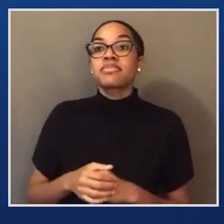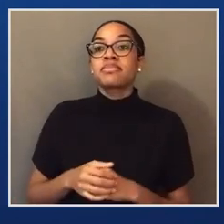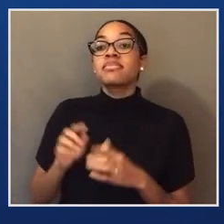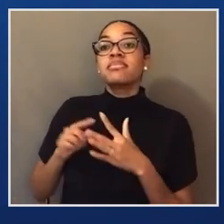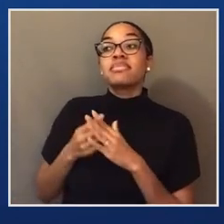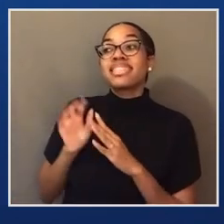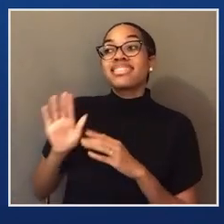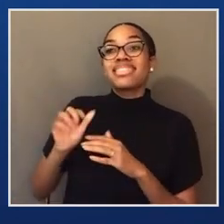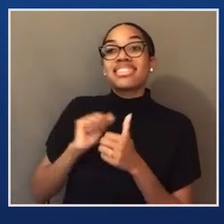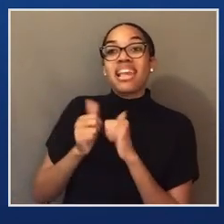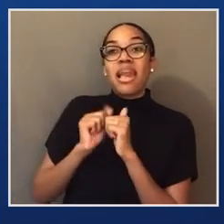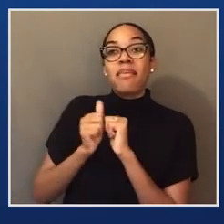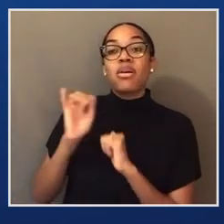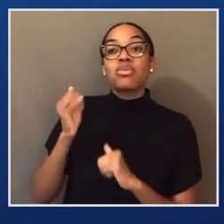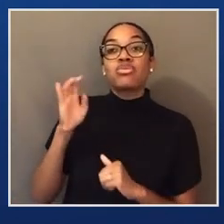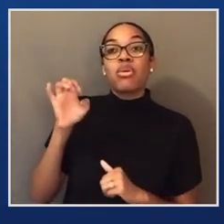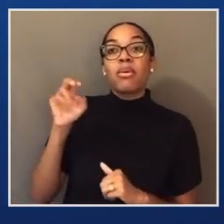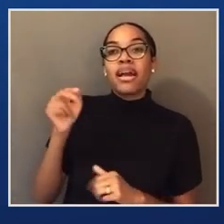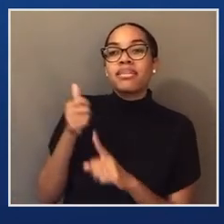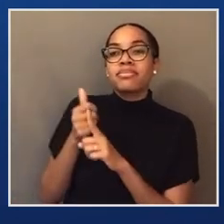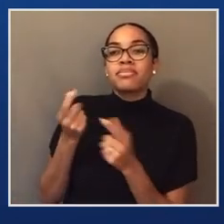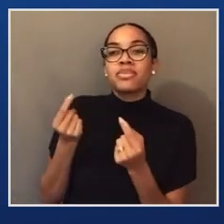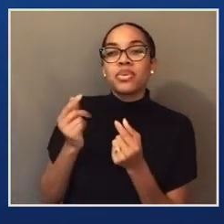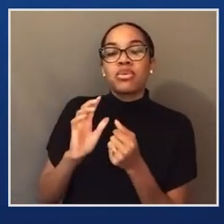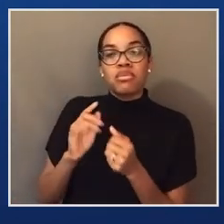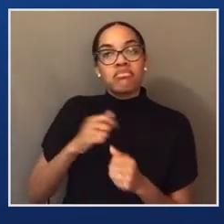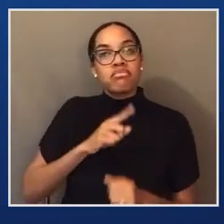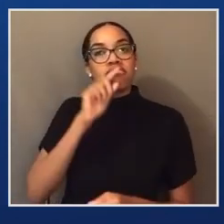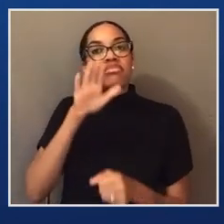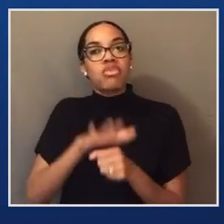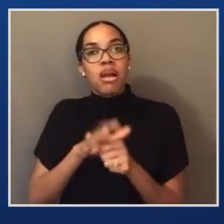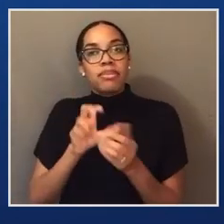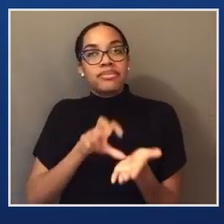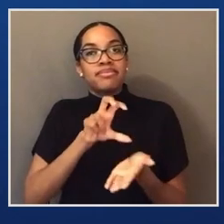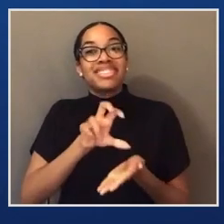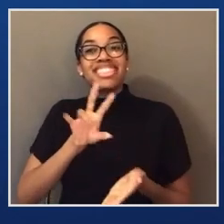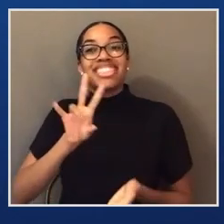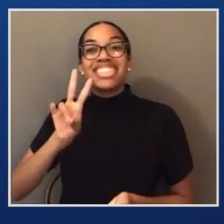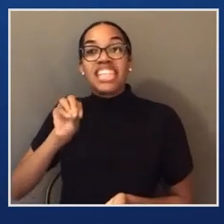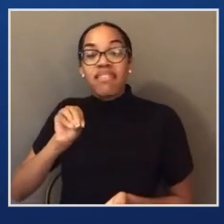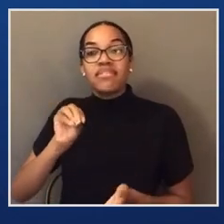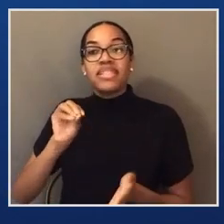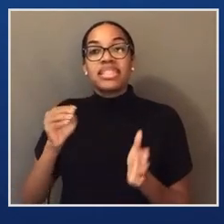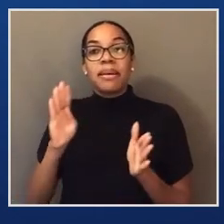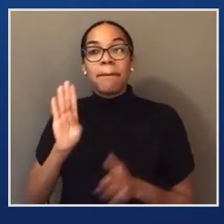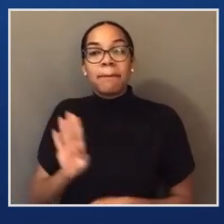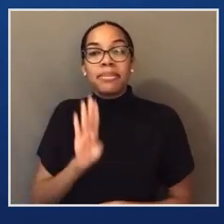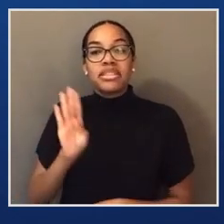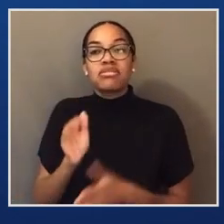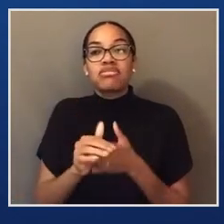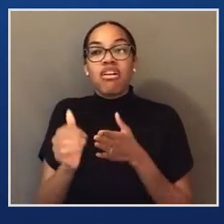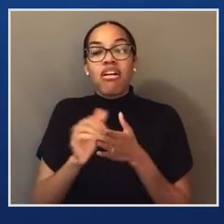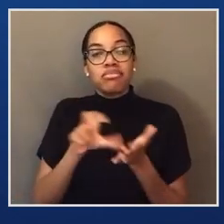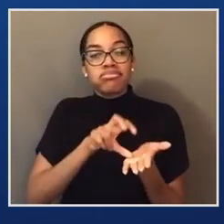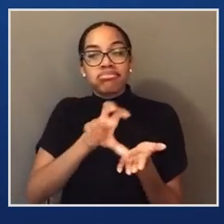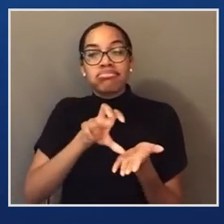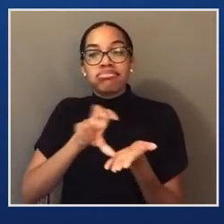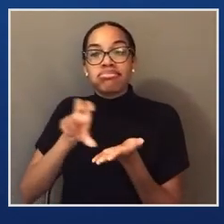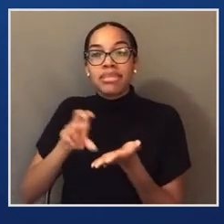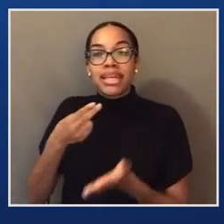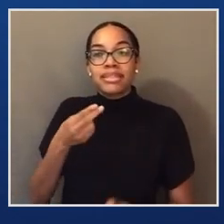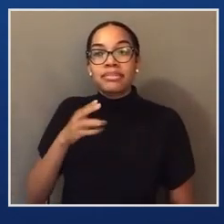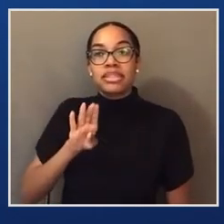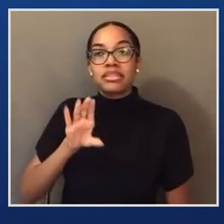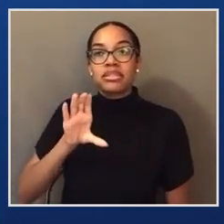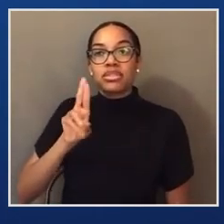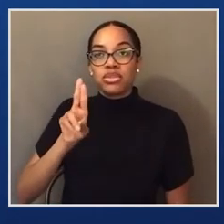Joe Biden pledged to invest over $70 billion into HBCUs, the most robust plan proposed by any major party